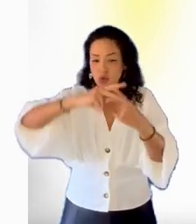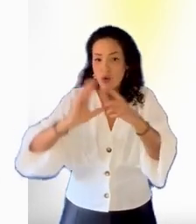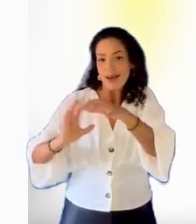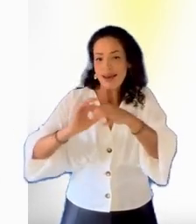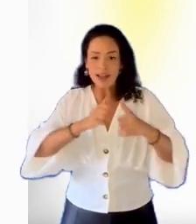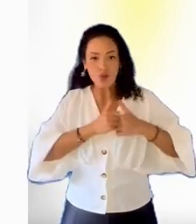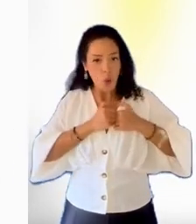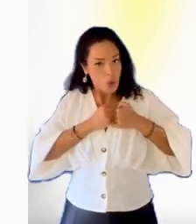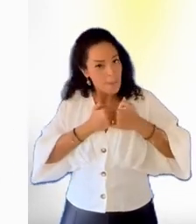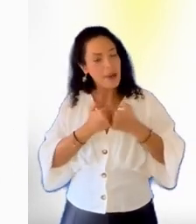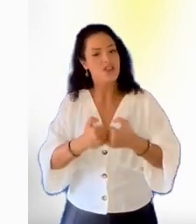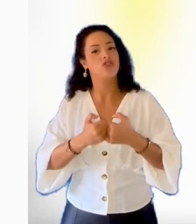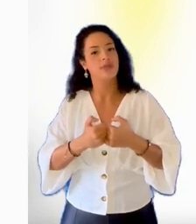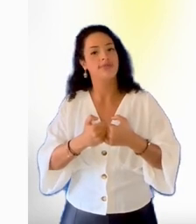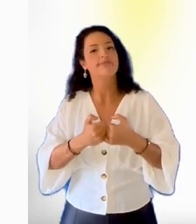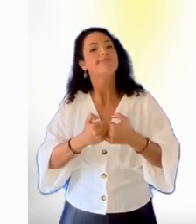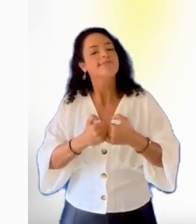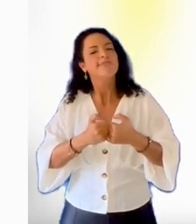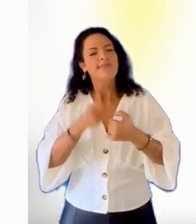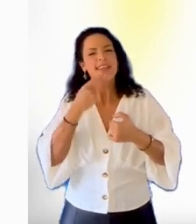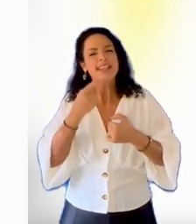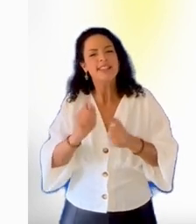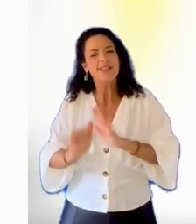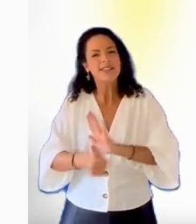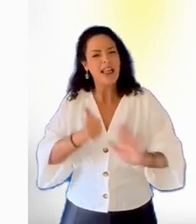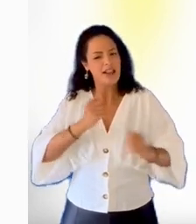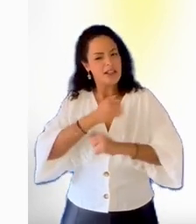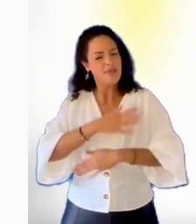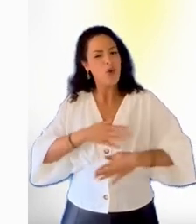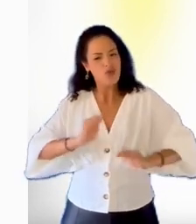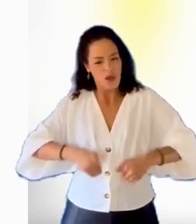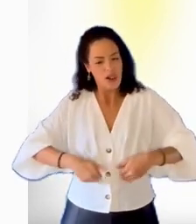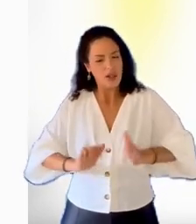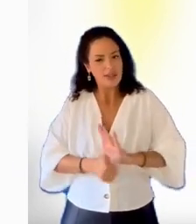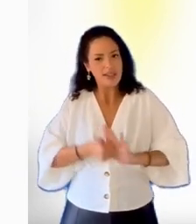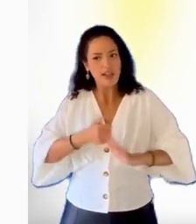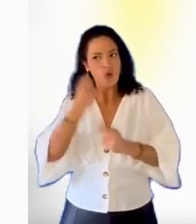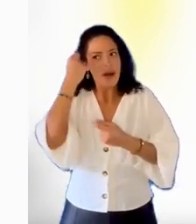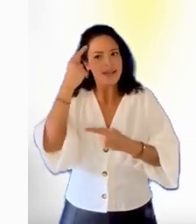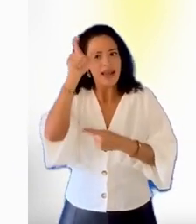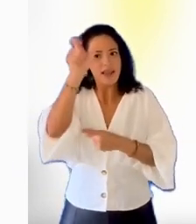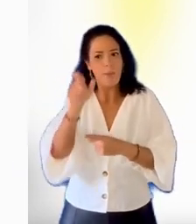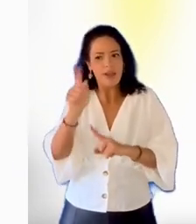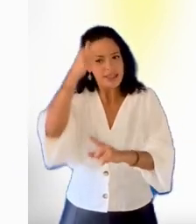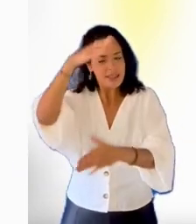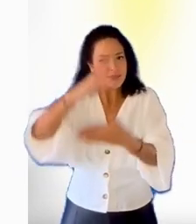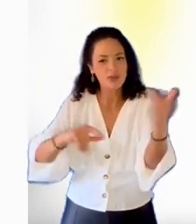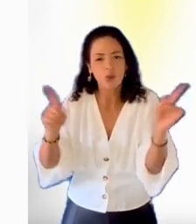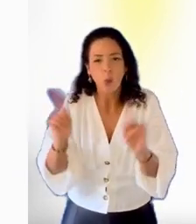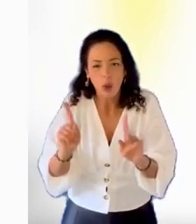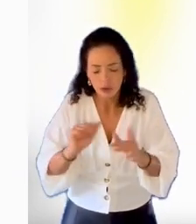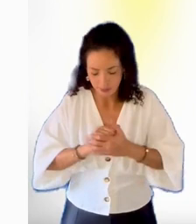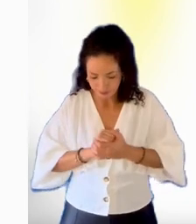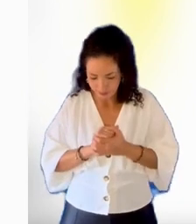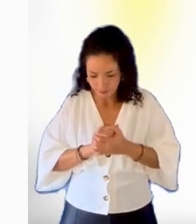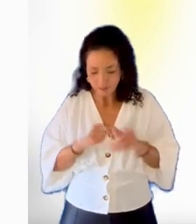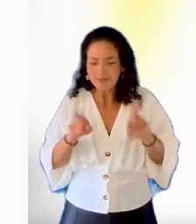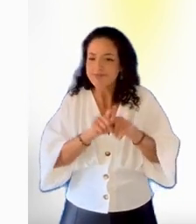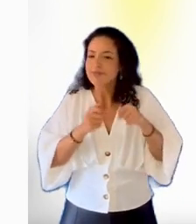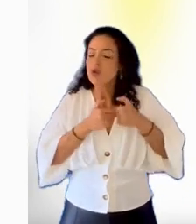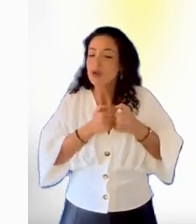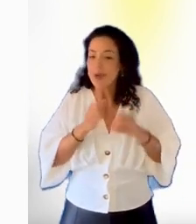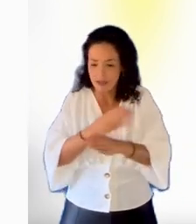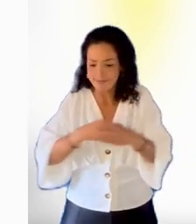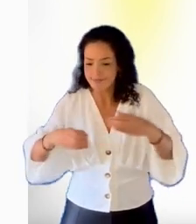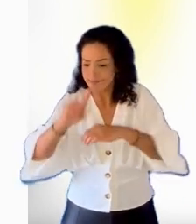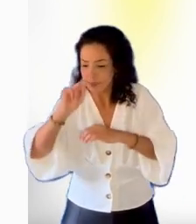an emotional skill which enables us to understand what someone is experiencing and to reflect back that understanding. As with compassion, empathy